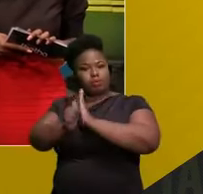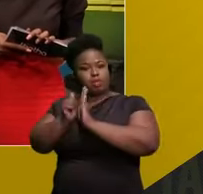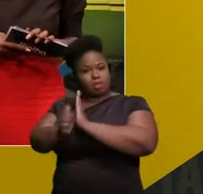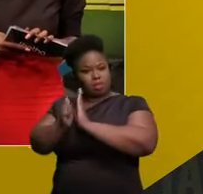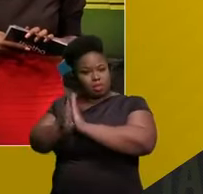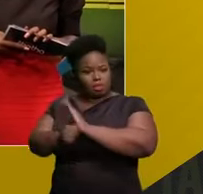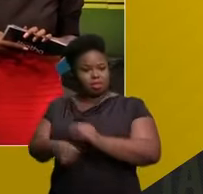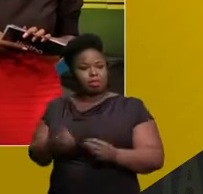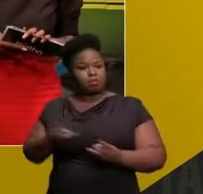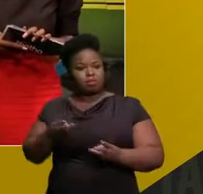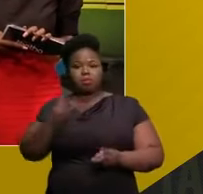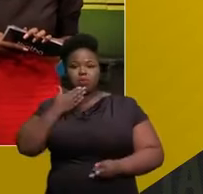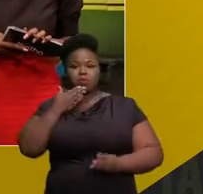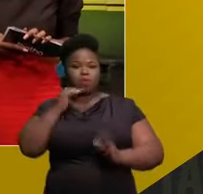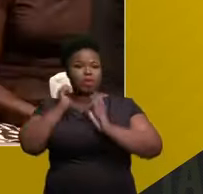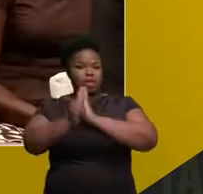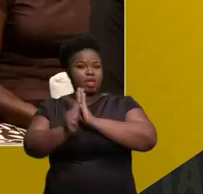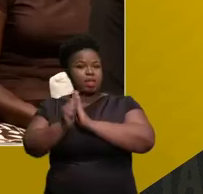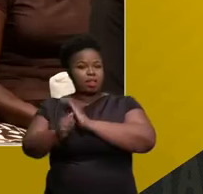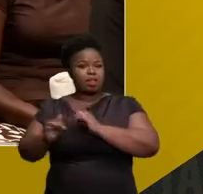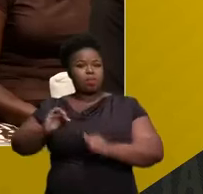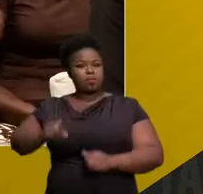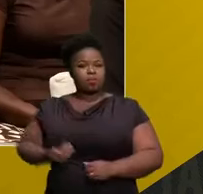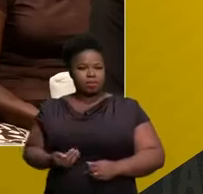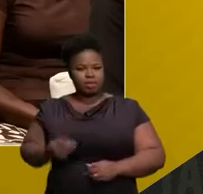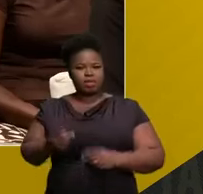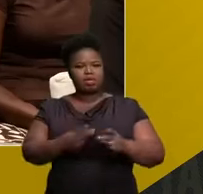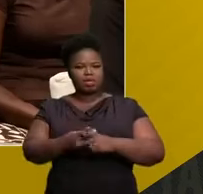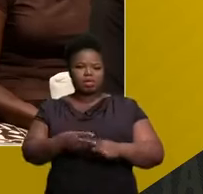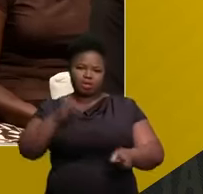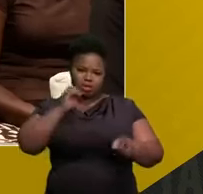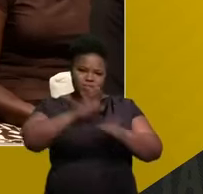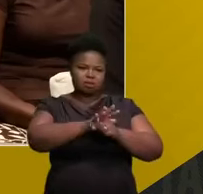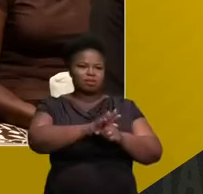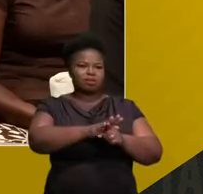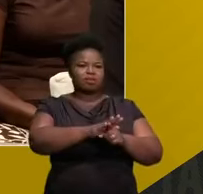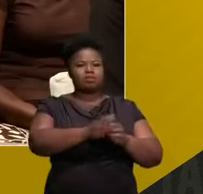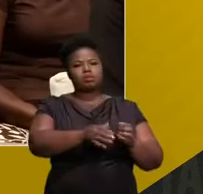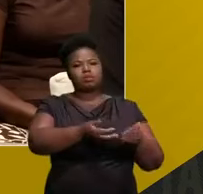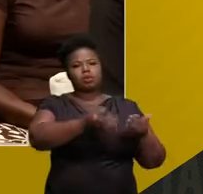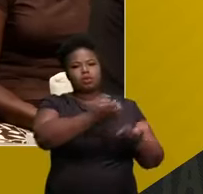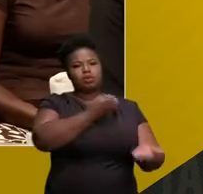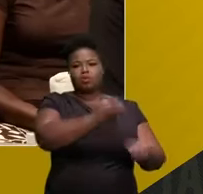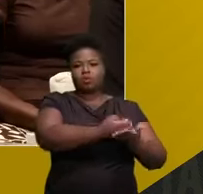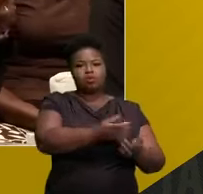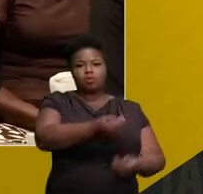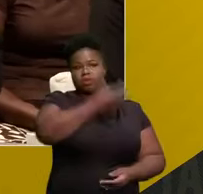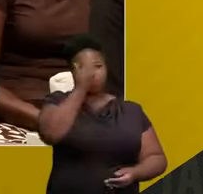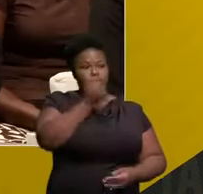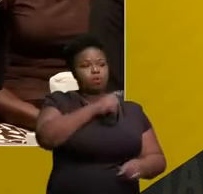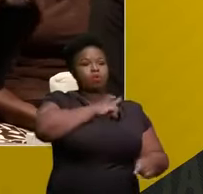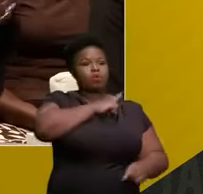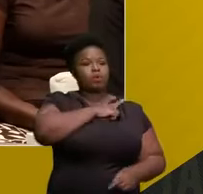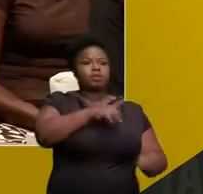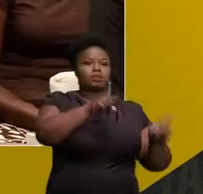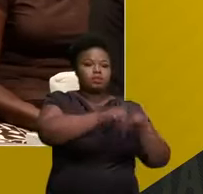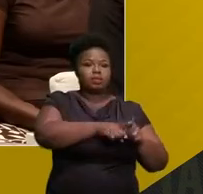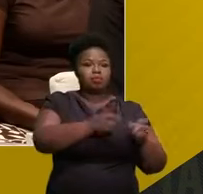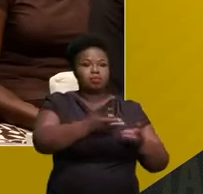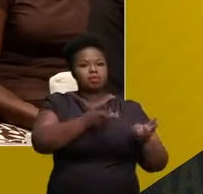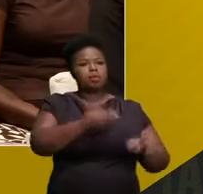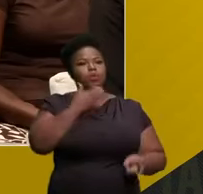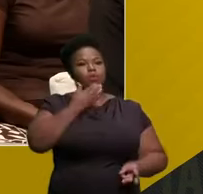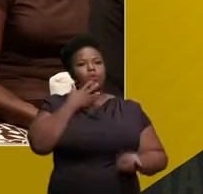people who are killing women, they are directly affecting the economy. Of course. Mm. And they are not aware that the very same people who go out and burn streets and